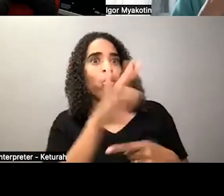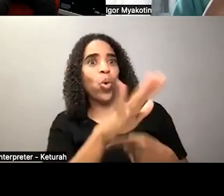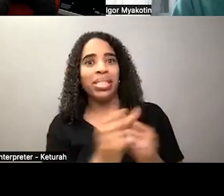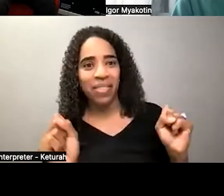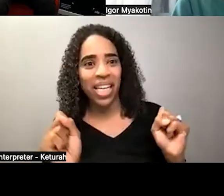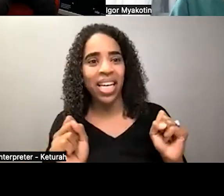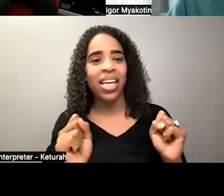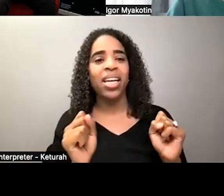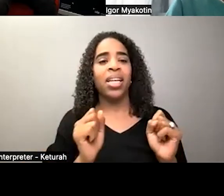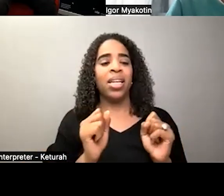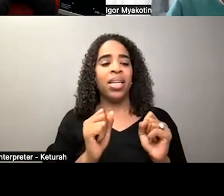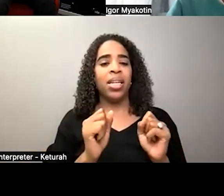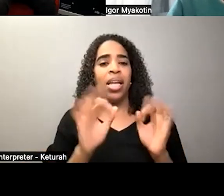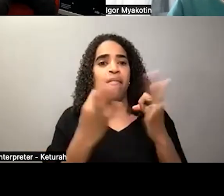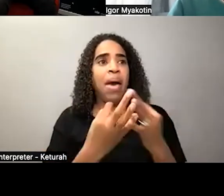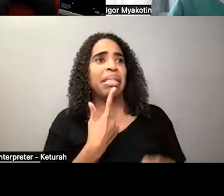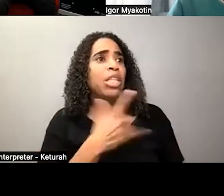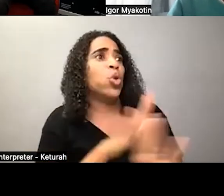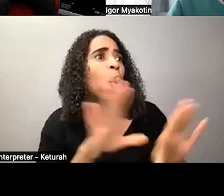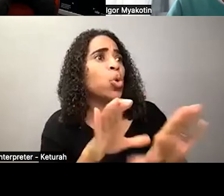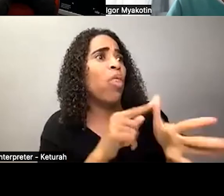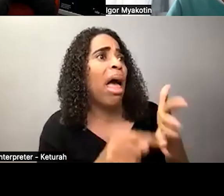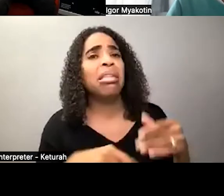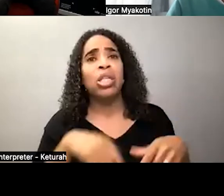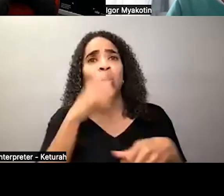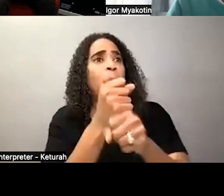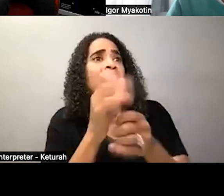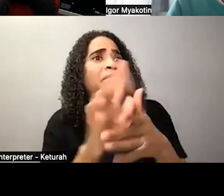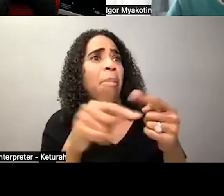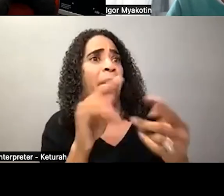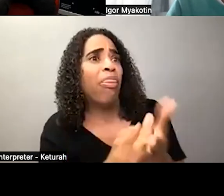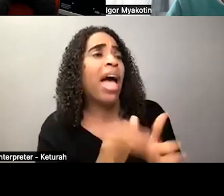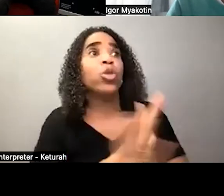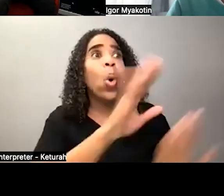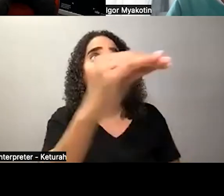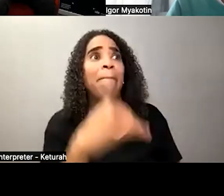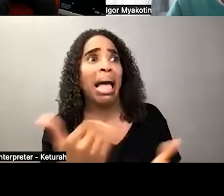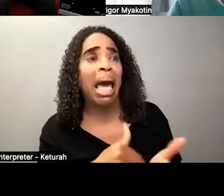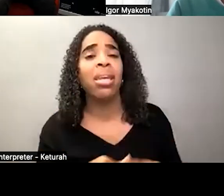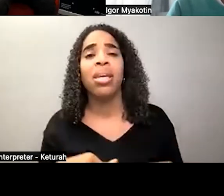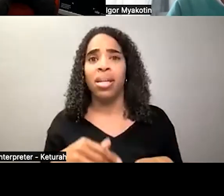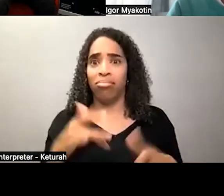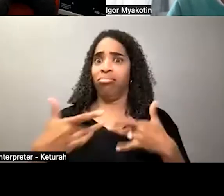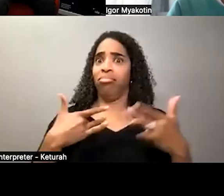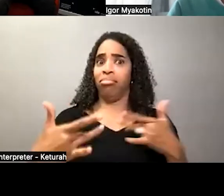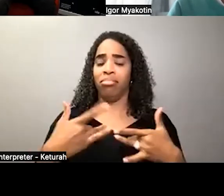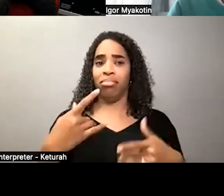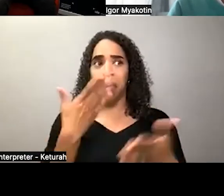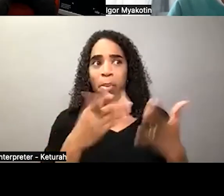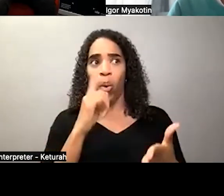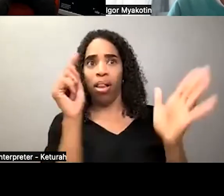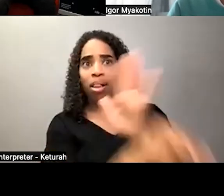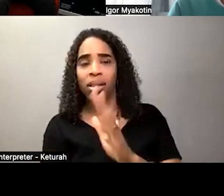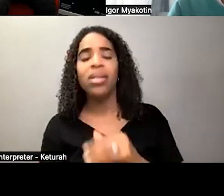asking just to don't do that, don't make a film about that, don't come back. These kind of things come